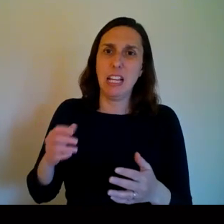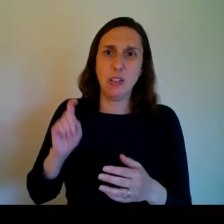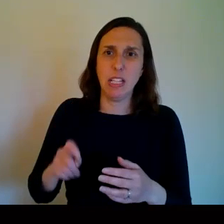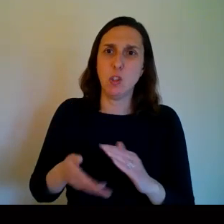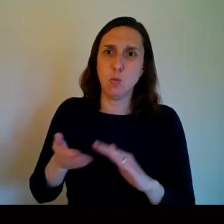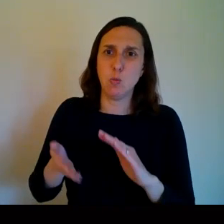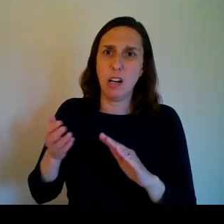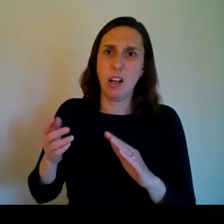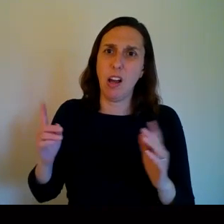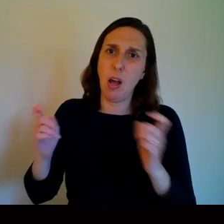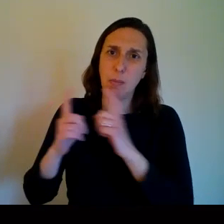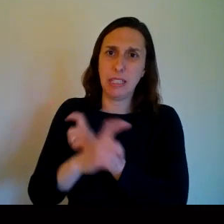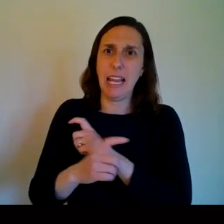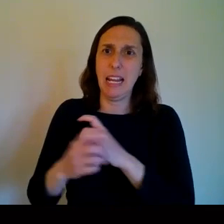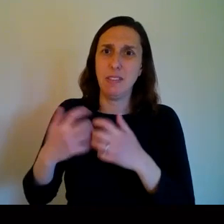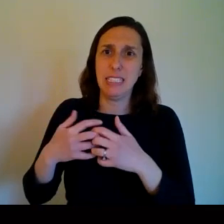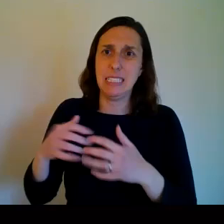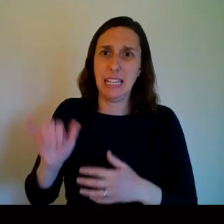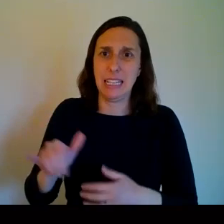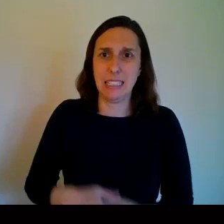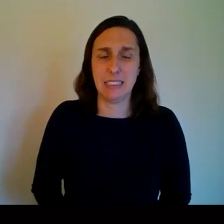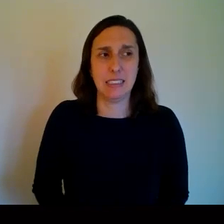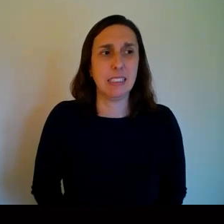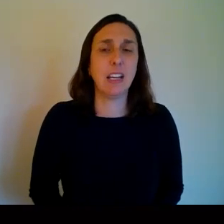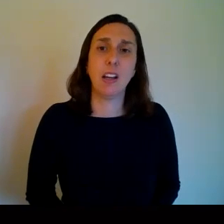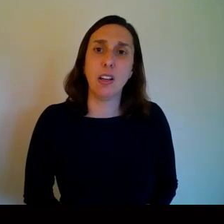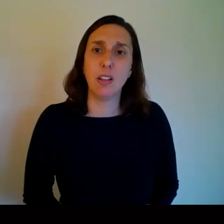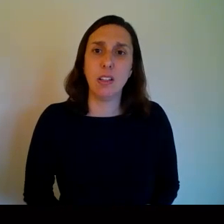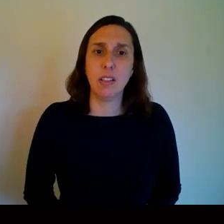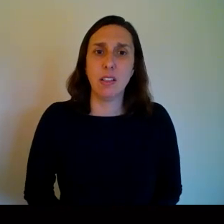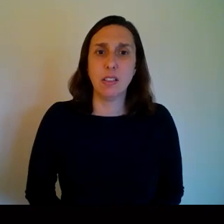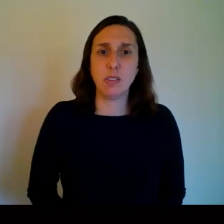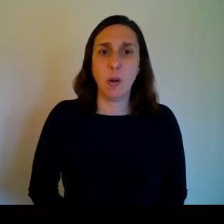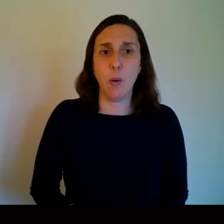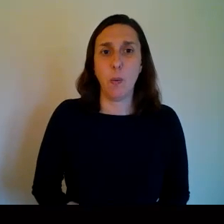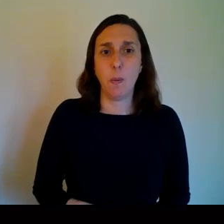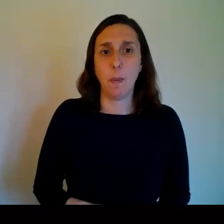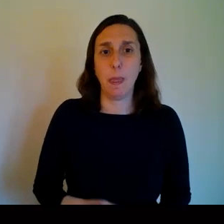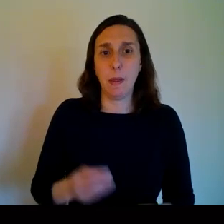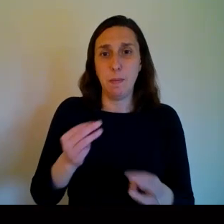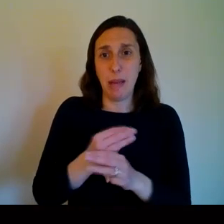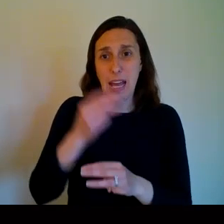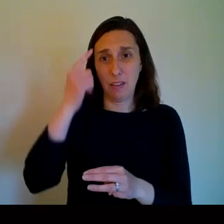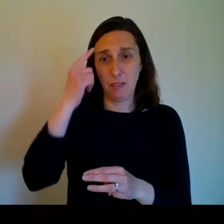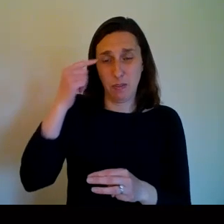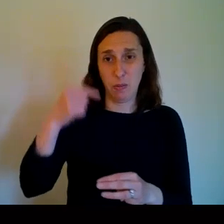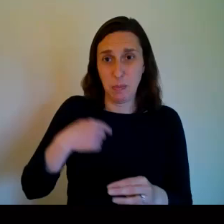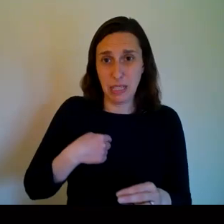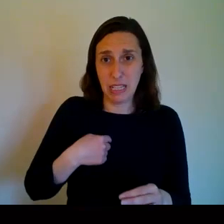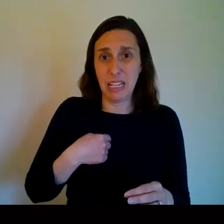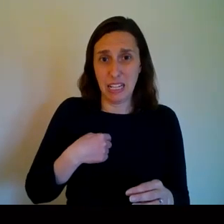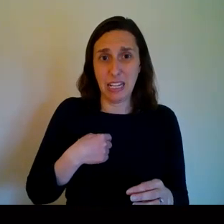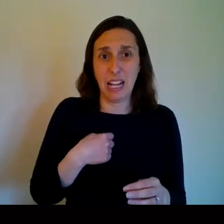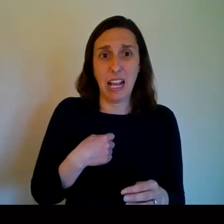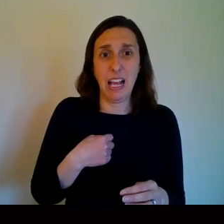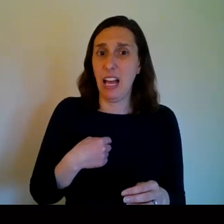refinery. The math for me, as the company that is taking the oil and producing this out, I